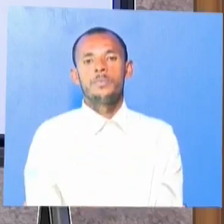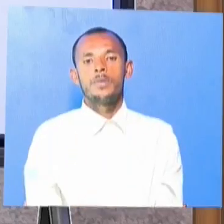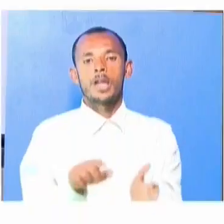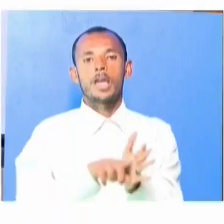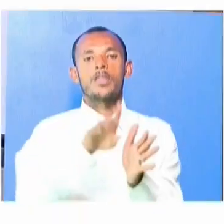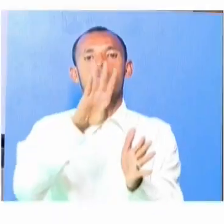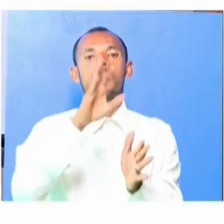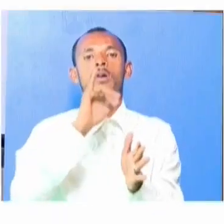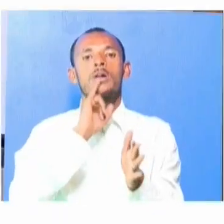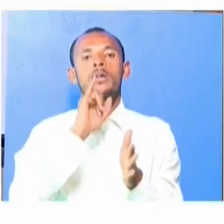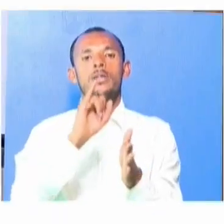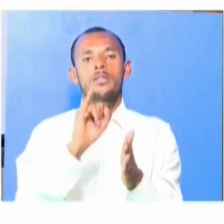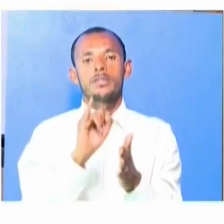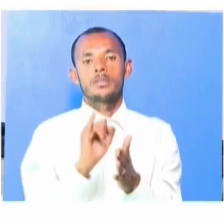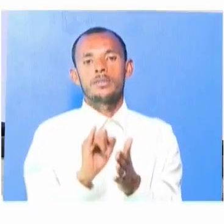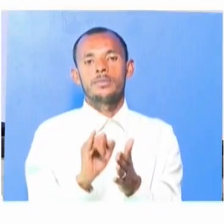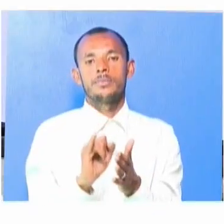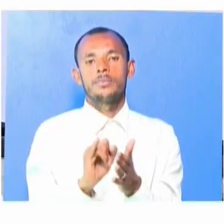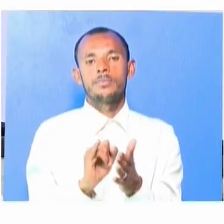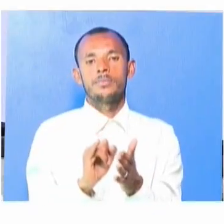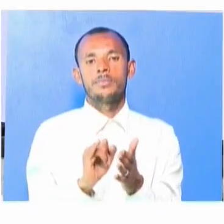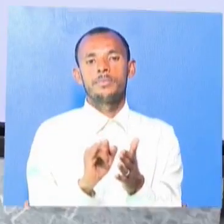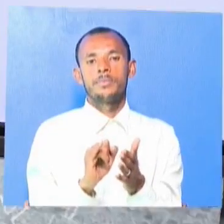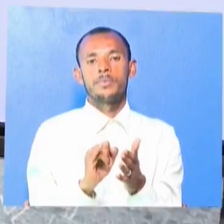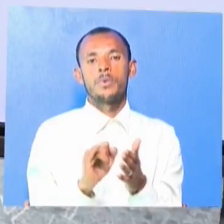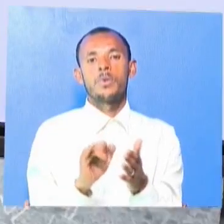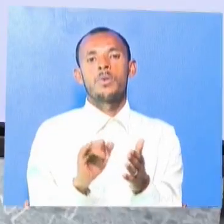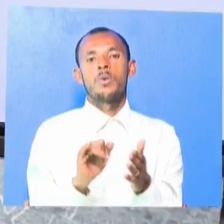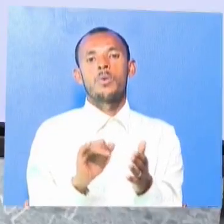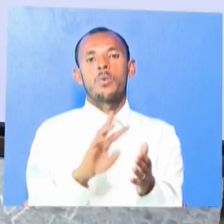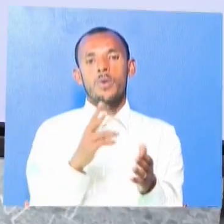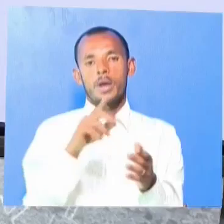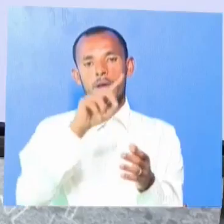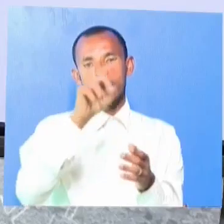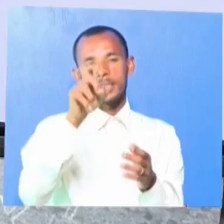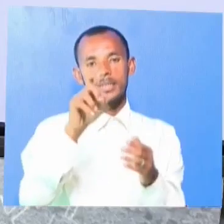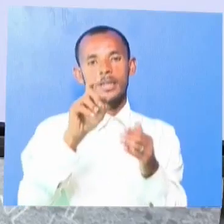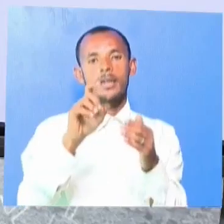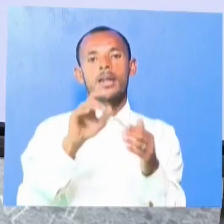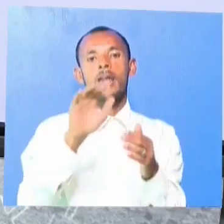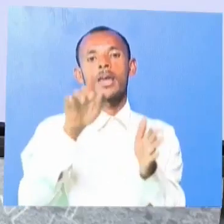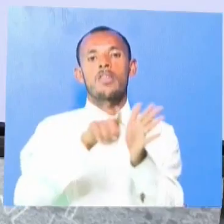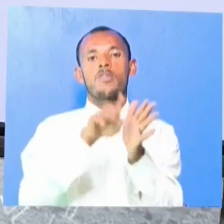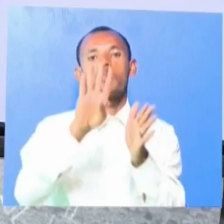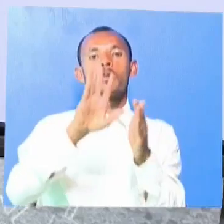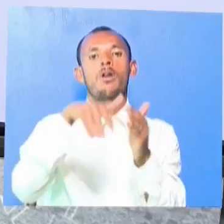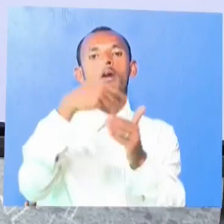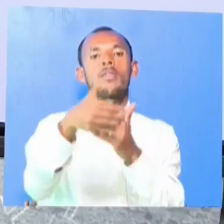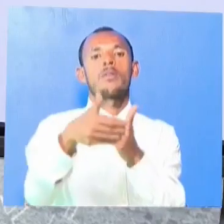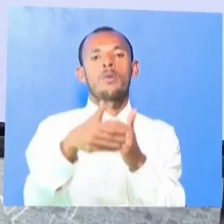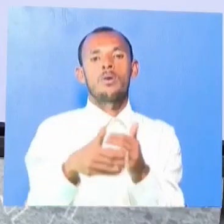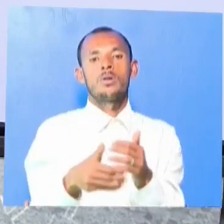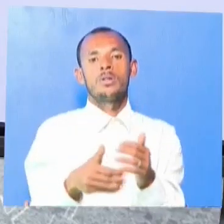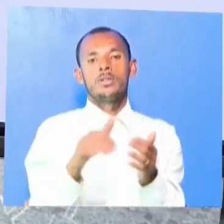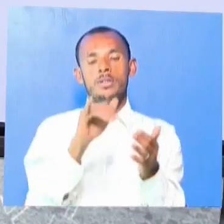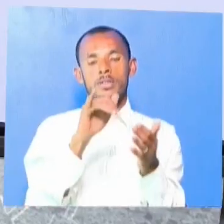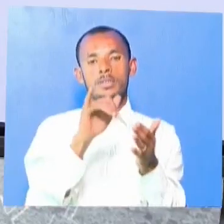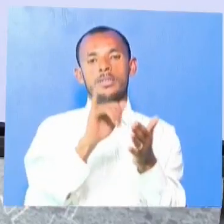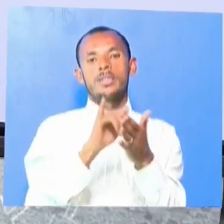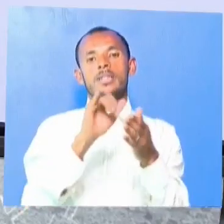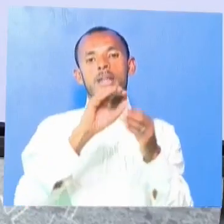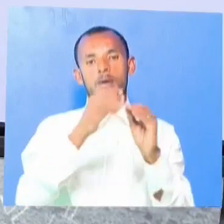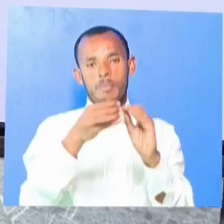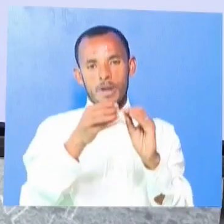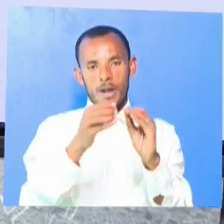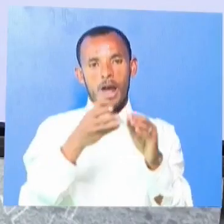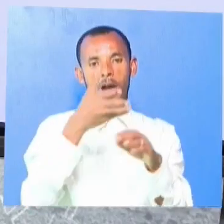-4 is here. We are asked its successor, the number that comes after